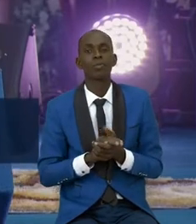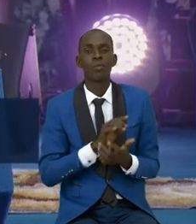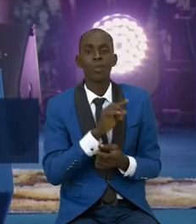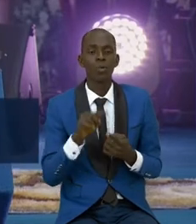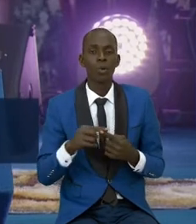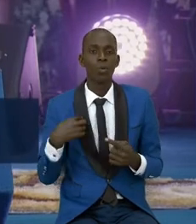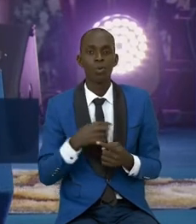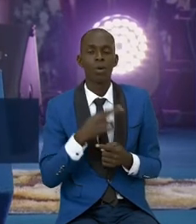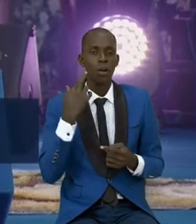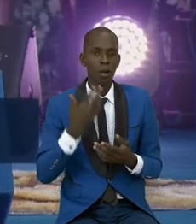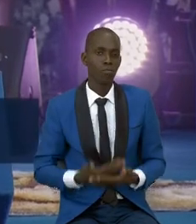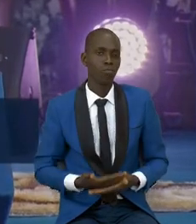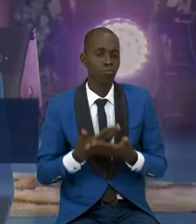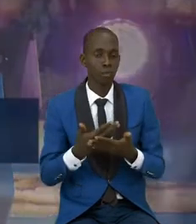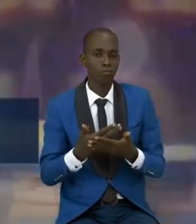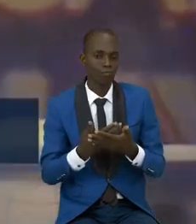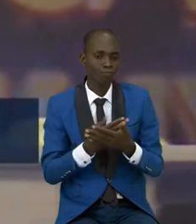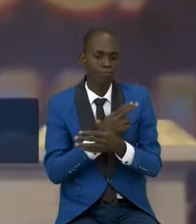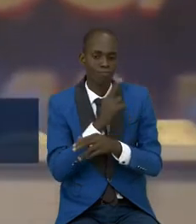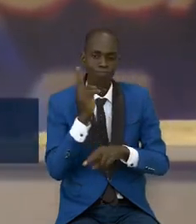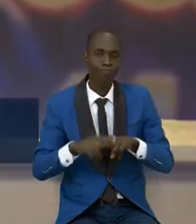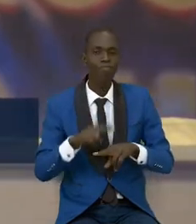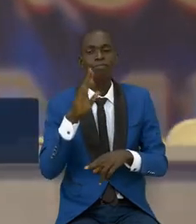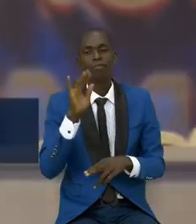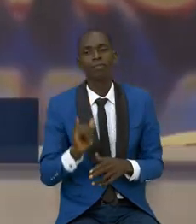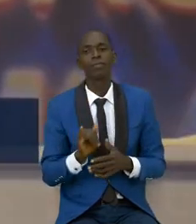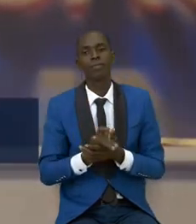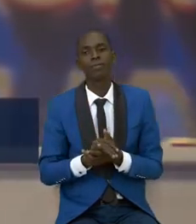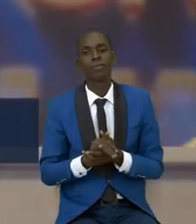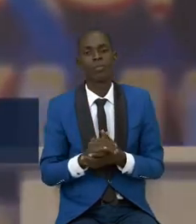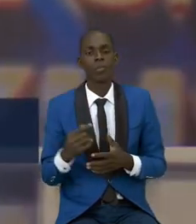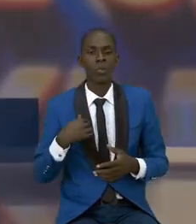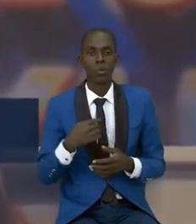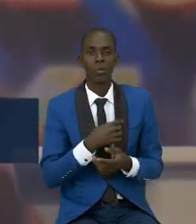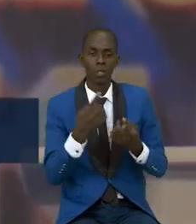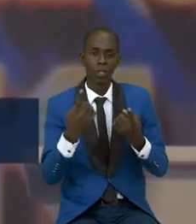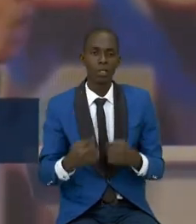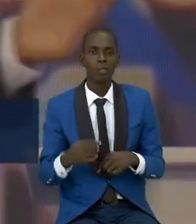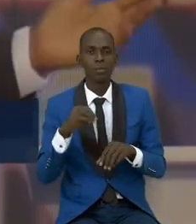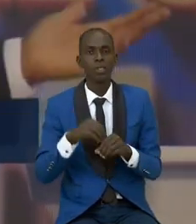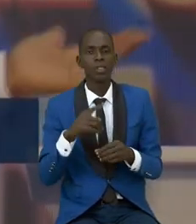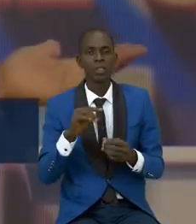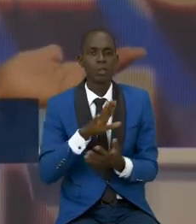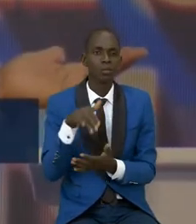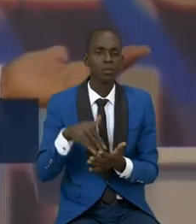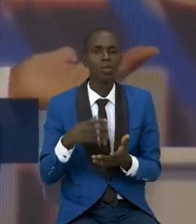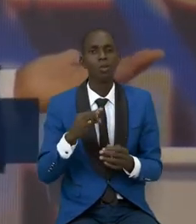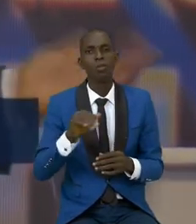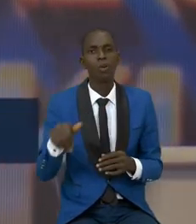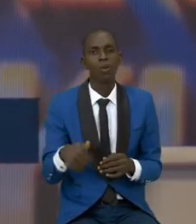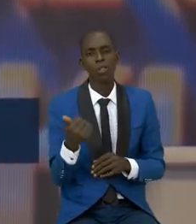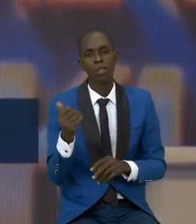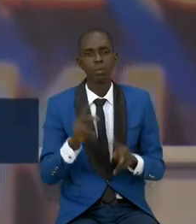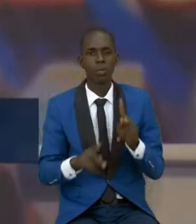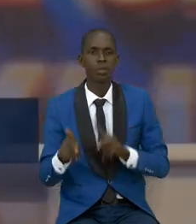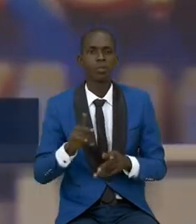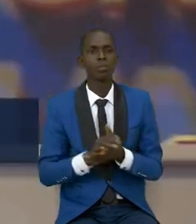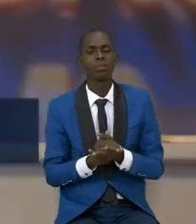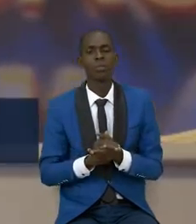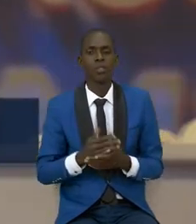born naturally, we came in the midst of all other people, born